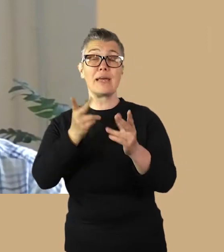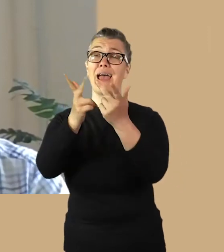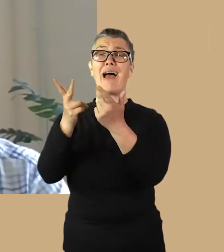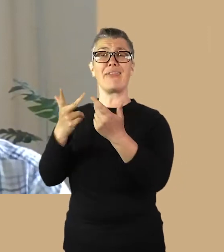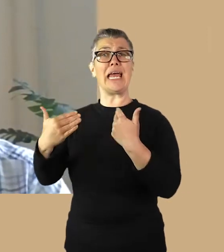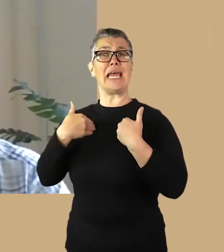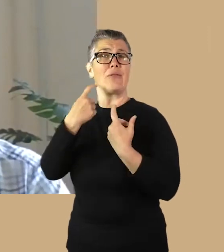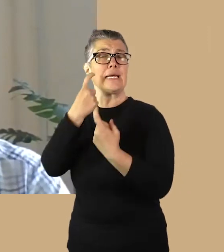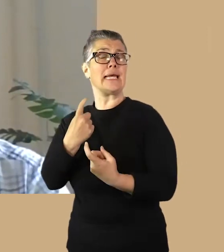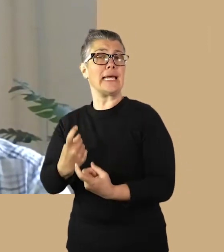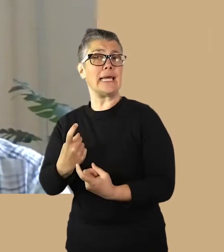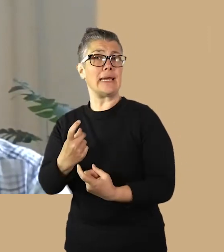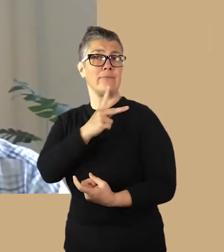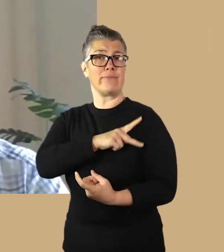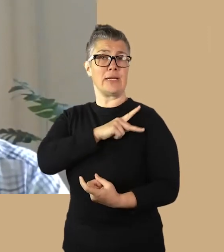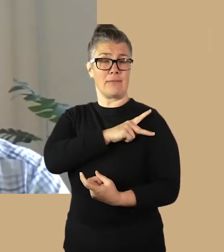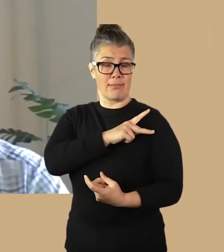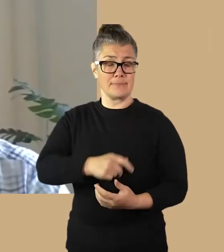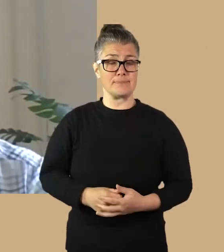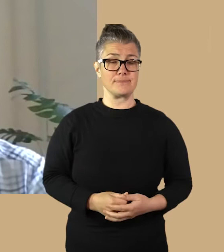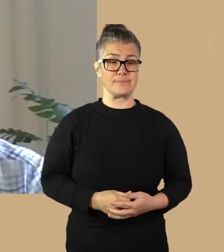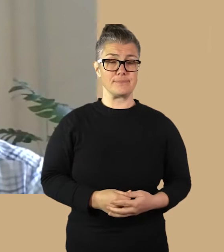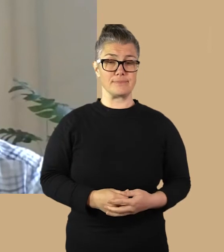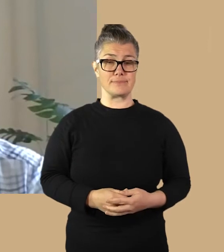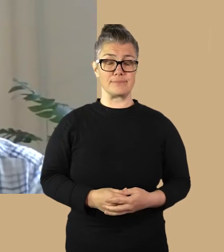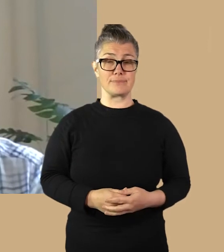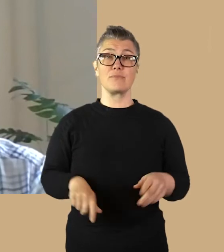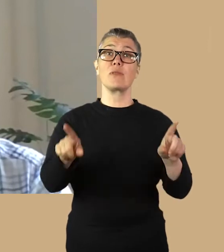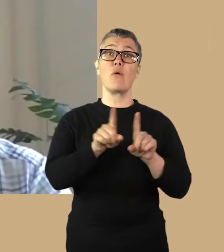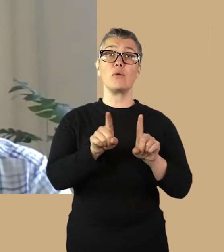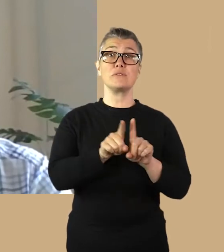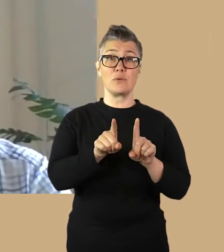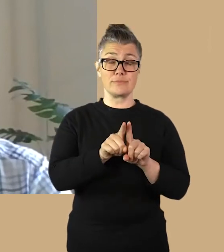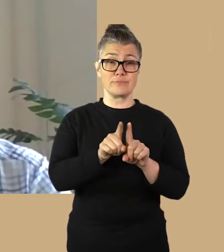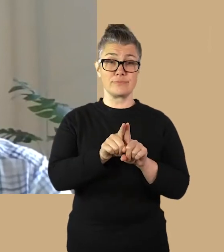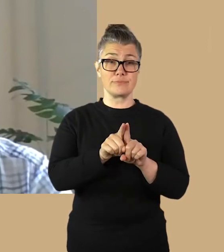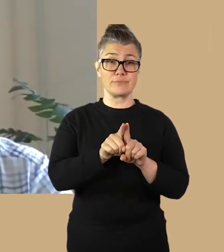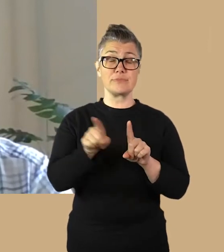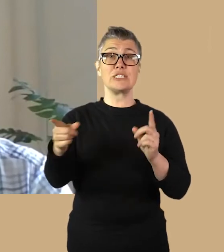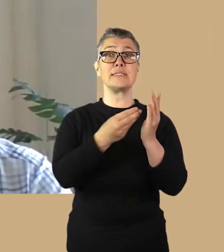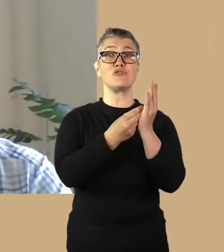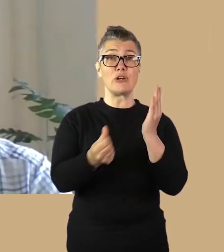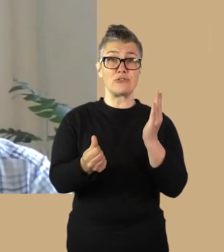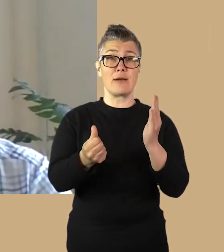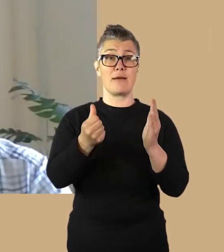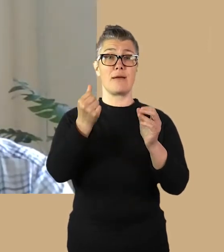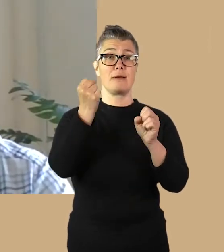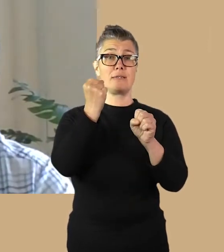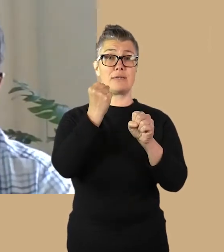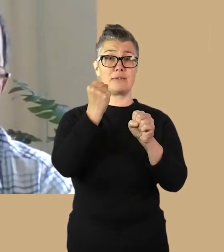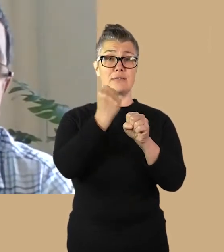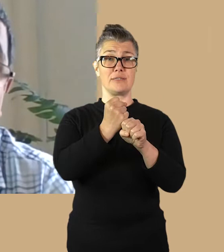therapist, psychologist, and other healthcare professionals. She also has taken over as